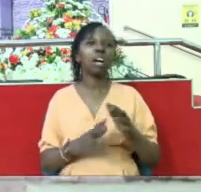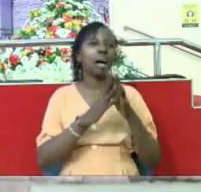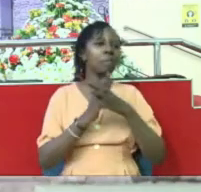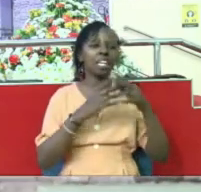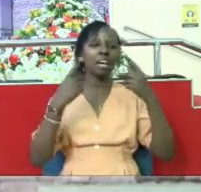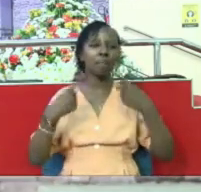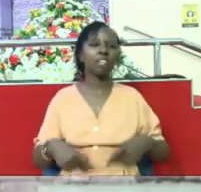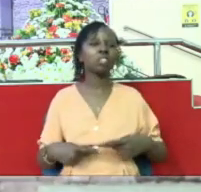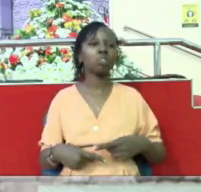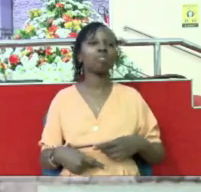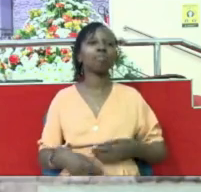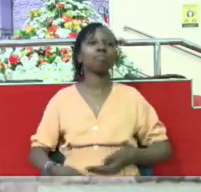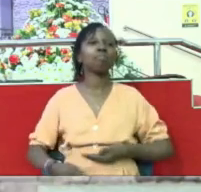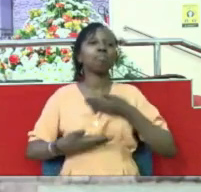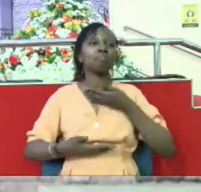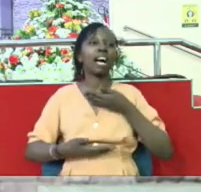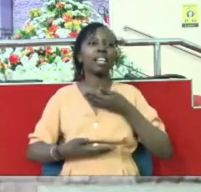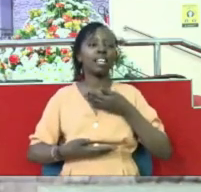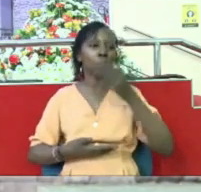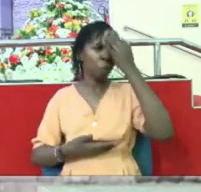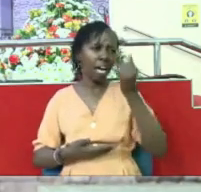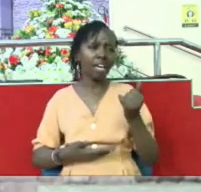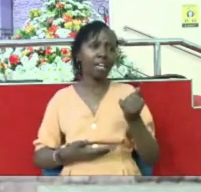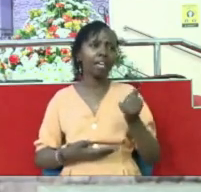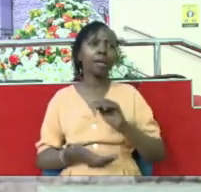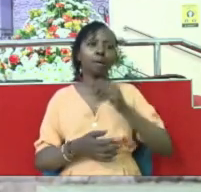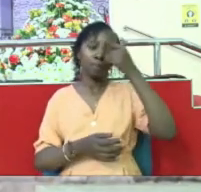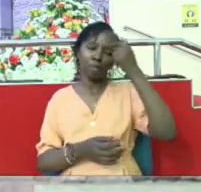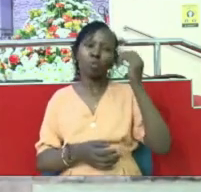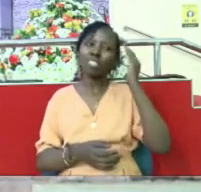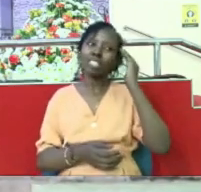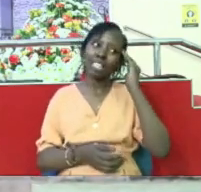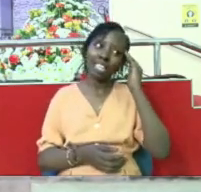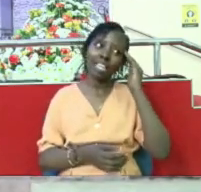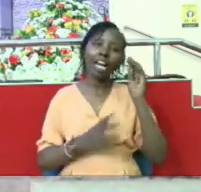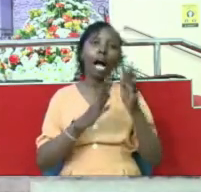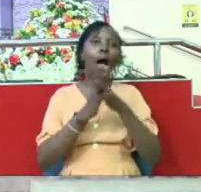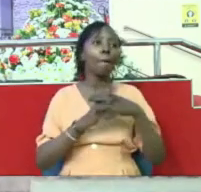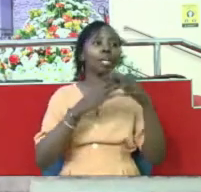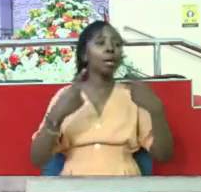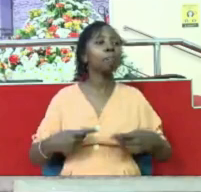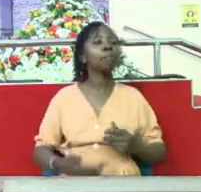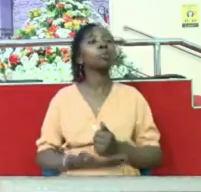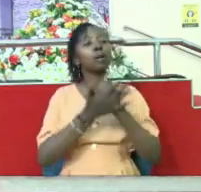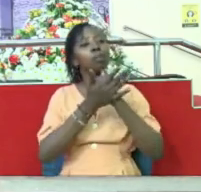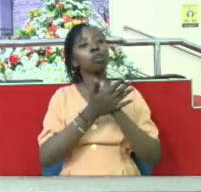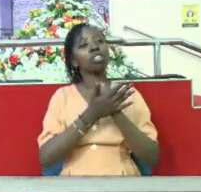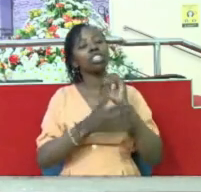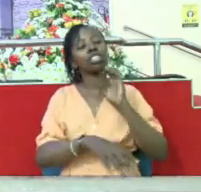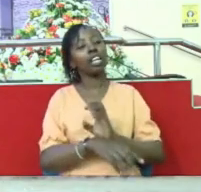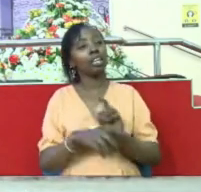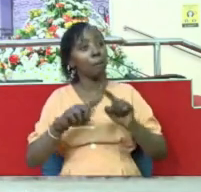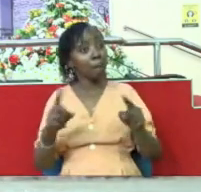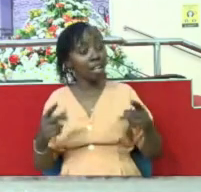pale. But I would rather it ends. Lakini afadhali ikatike. Because our people gave. Kwa